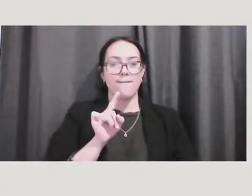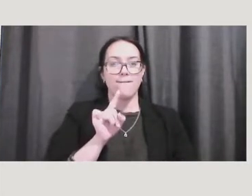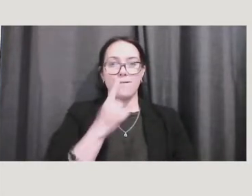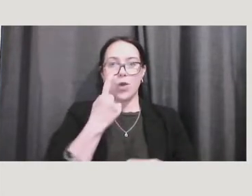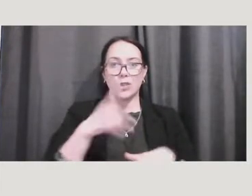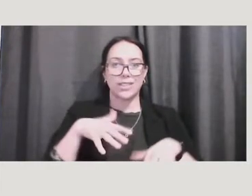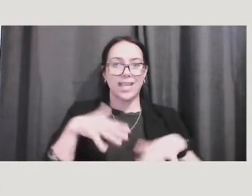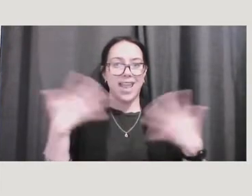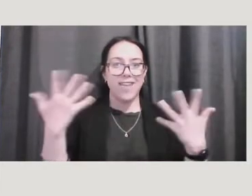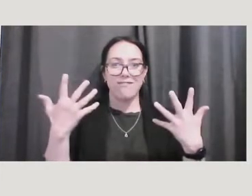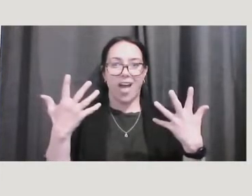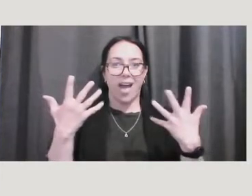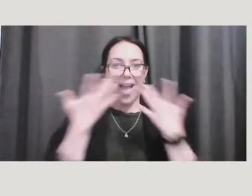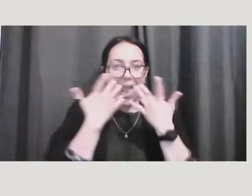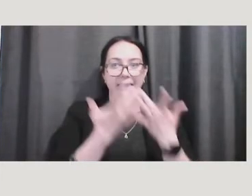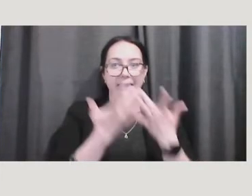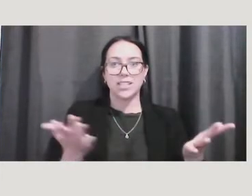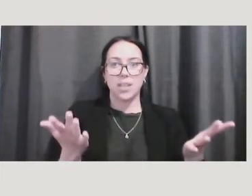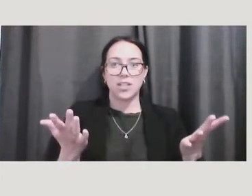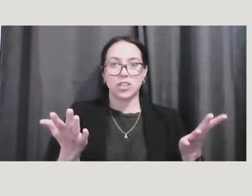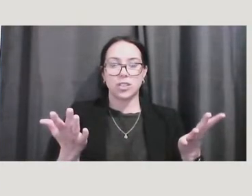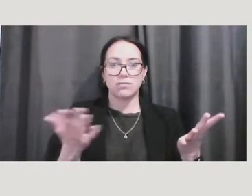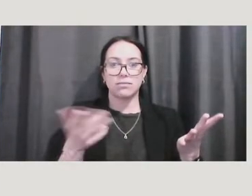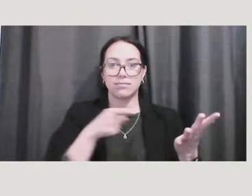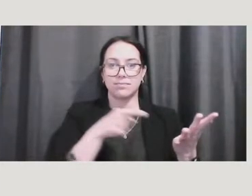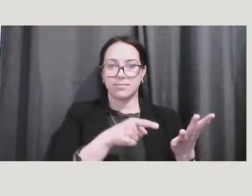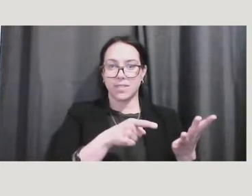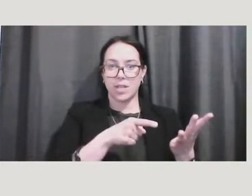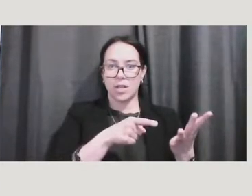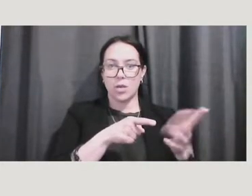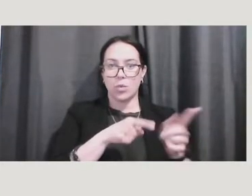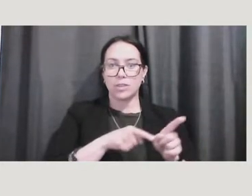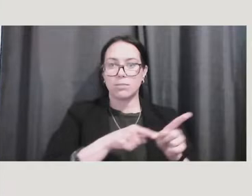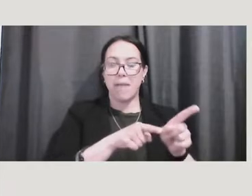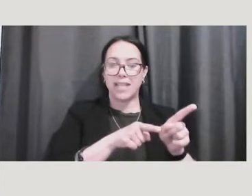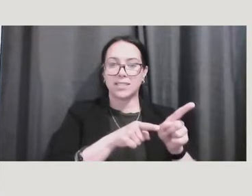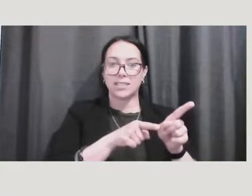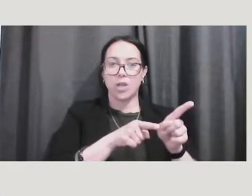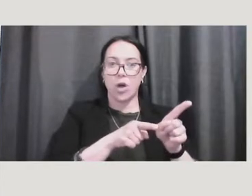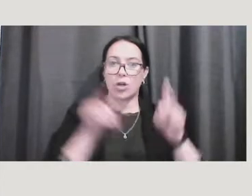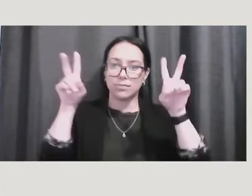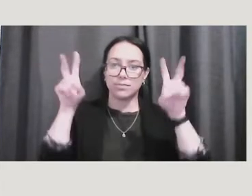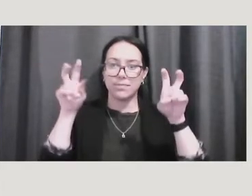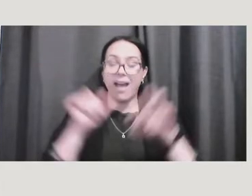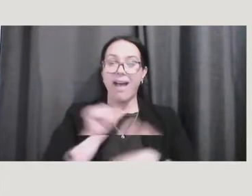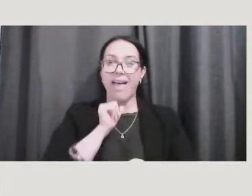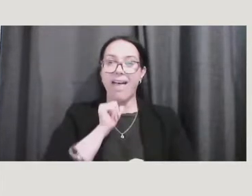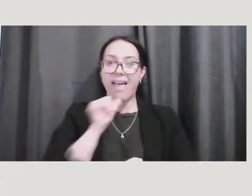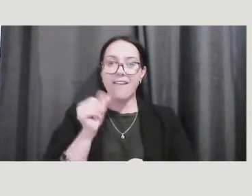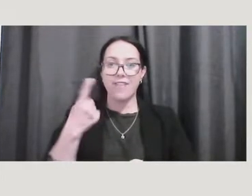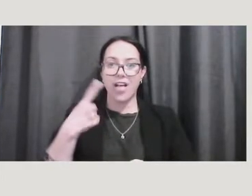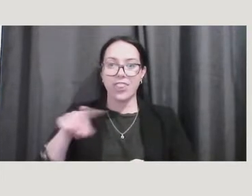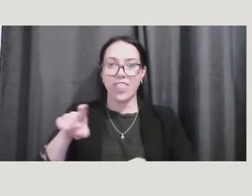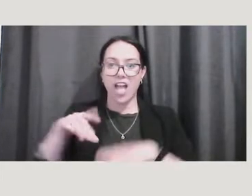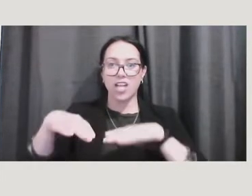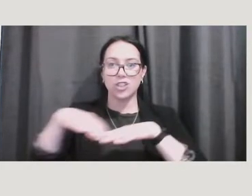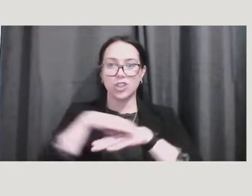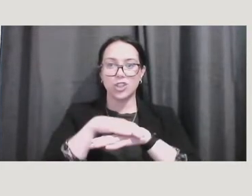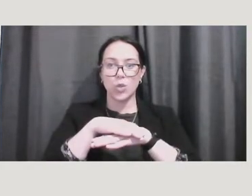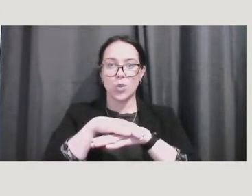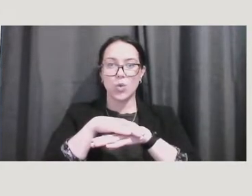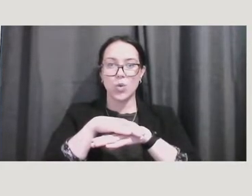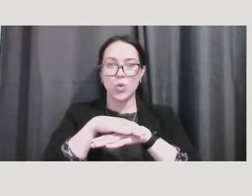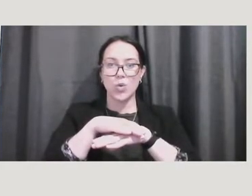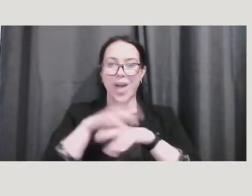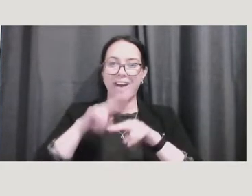um exhibition which was based on if the shoe fits so yeah I think we'll talk more about that